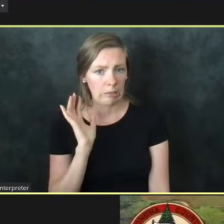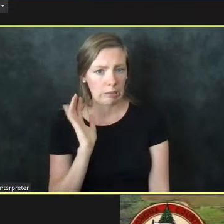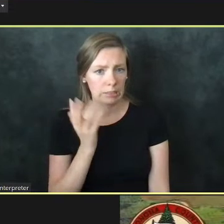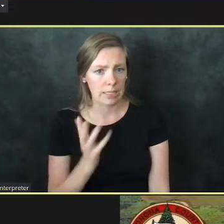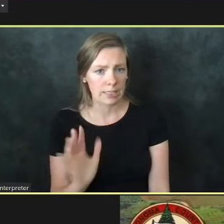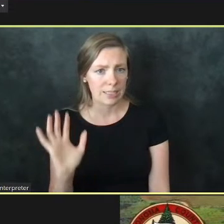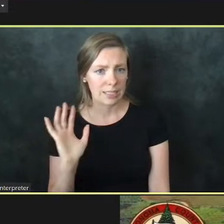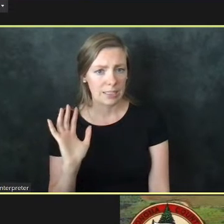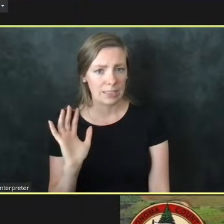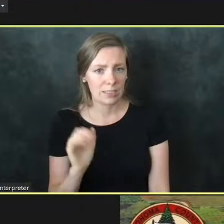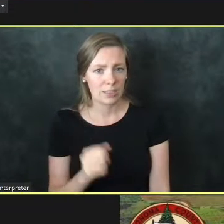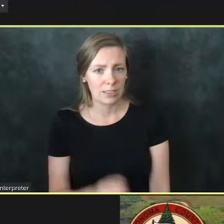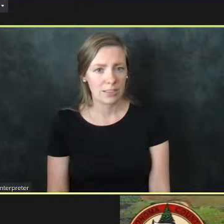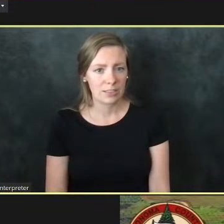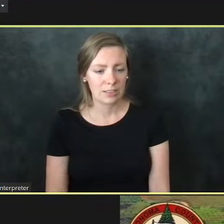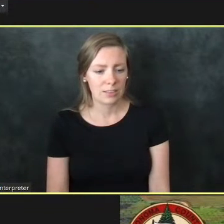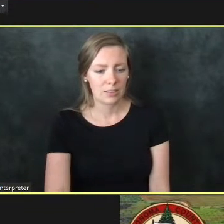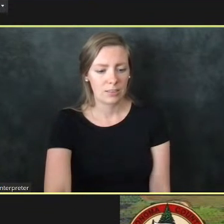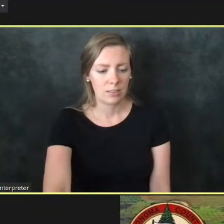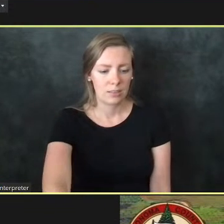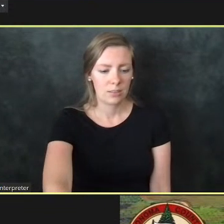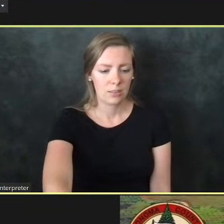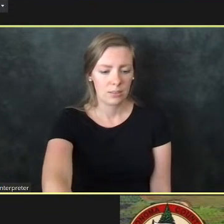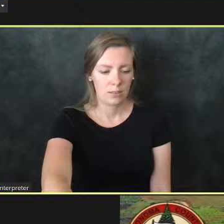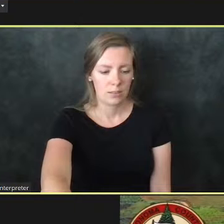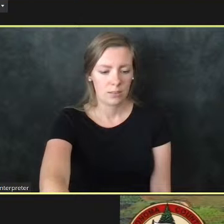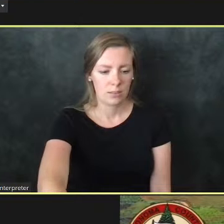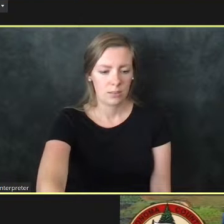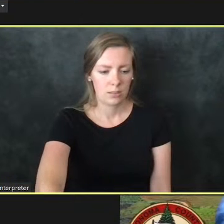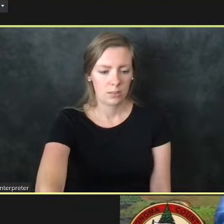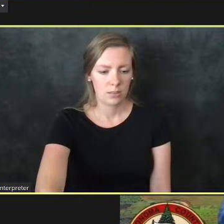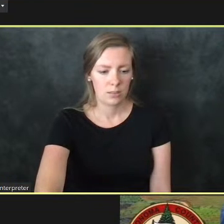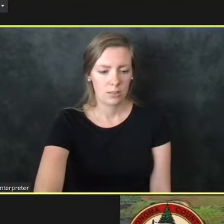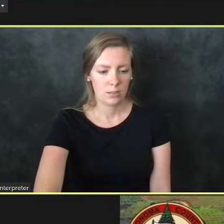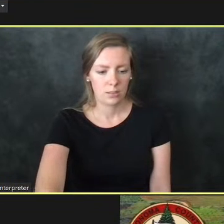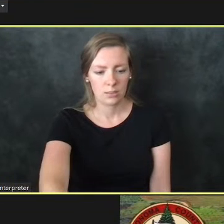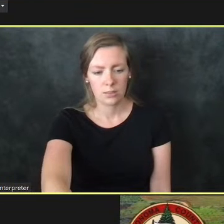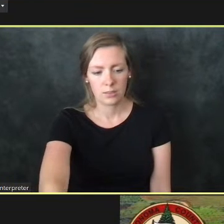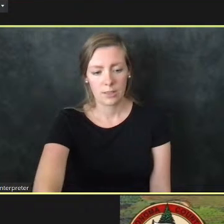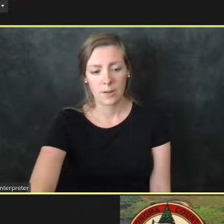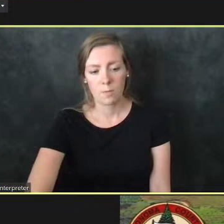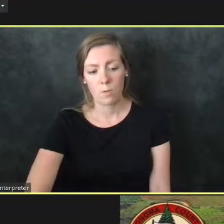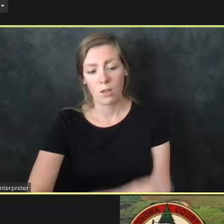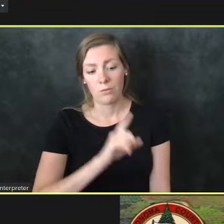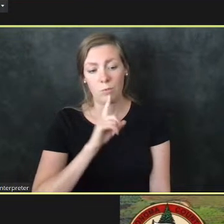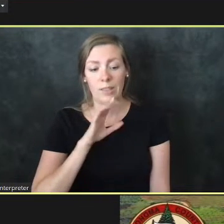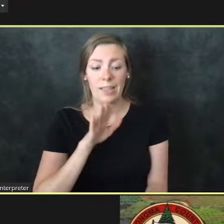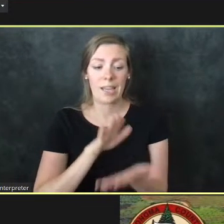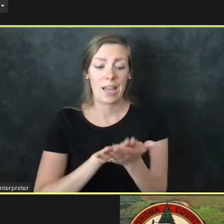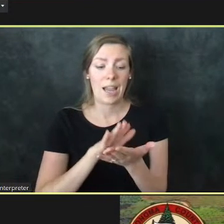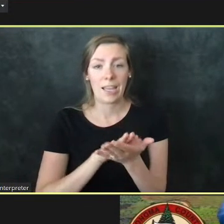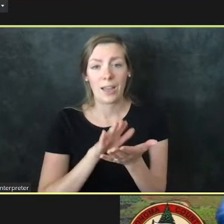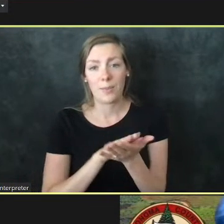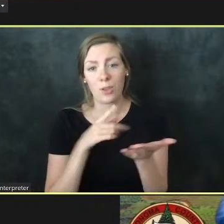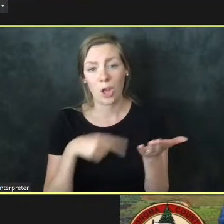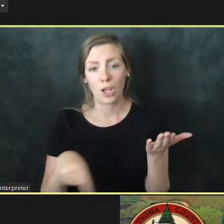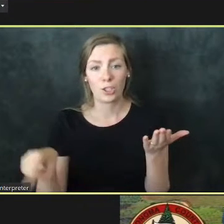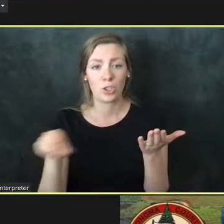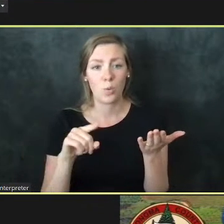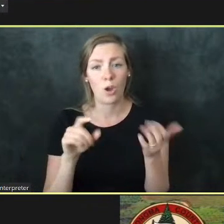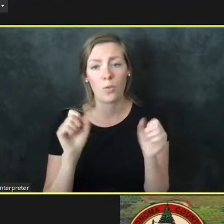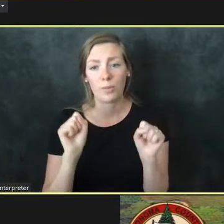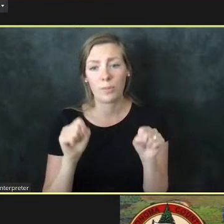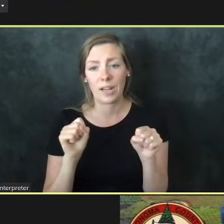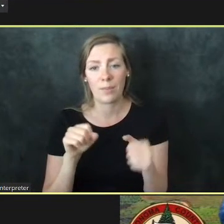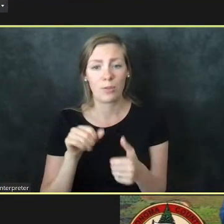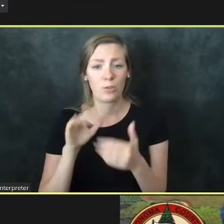make sure we pull them all out. Hey, I want to applaud you all. We've been really able to address